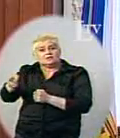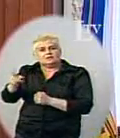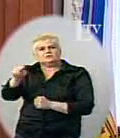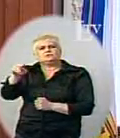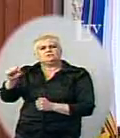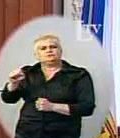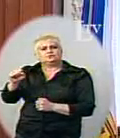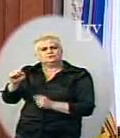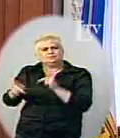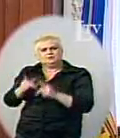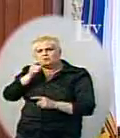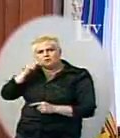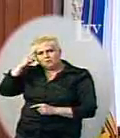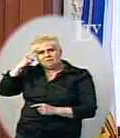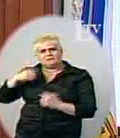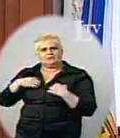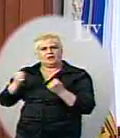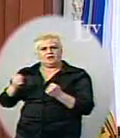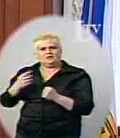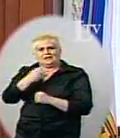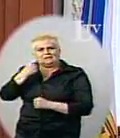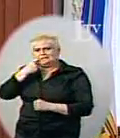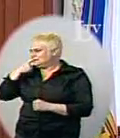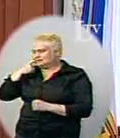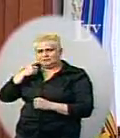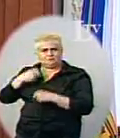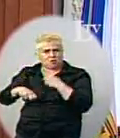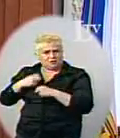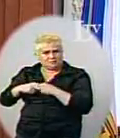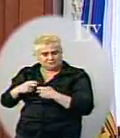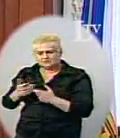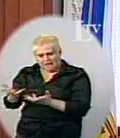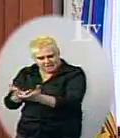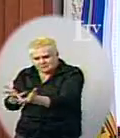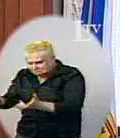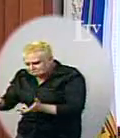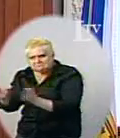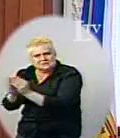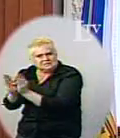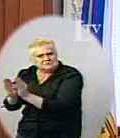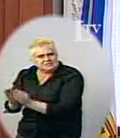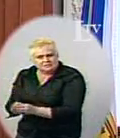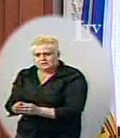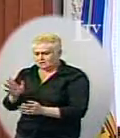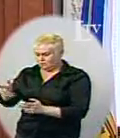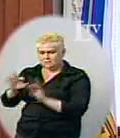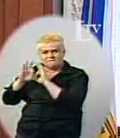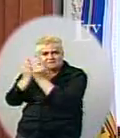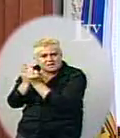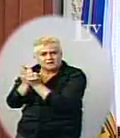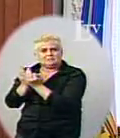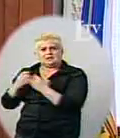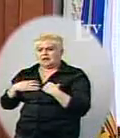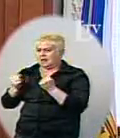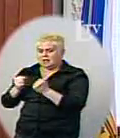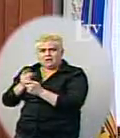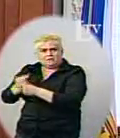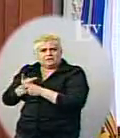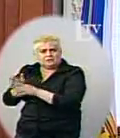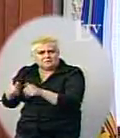with mental health and addiction issues, their family members, healthcare workers, and community